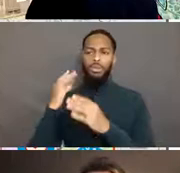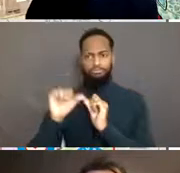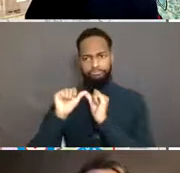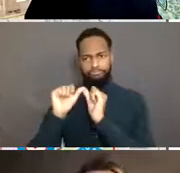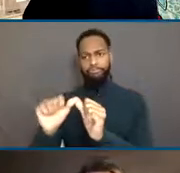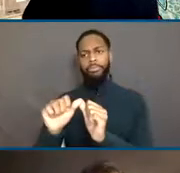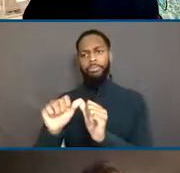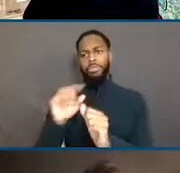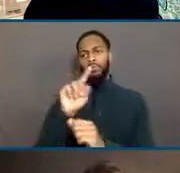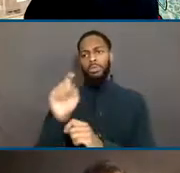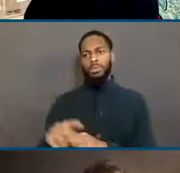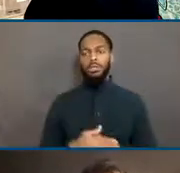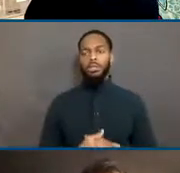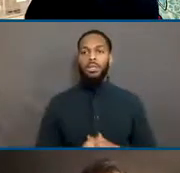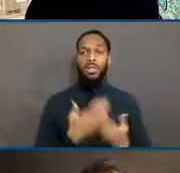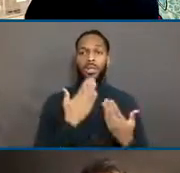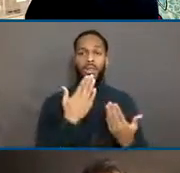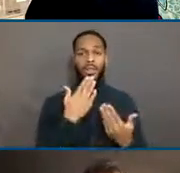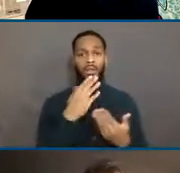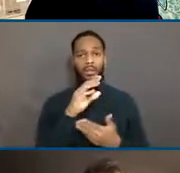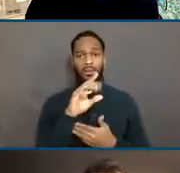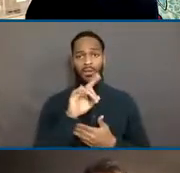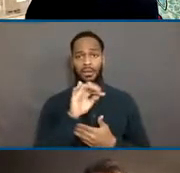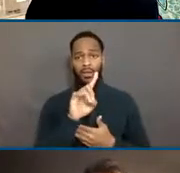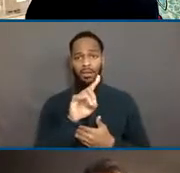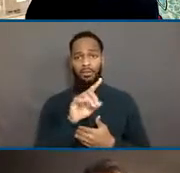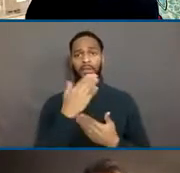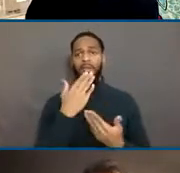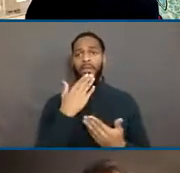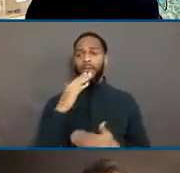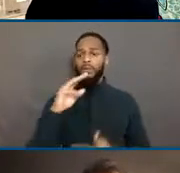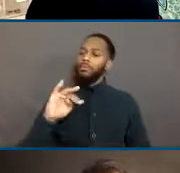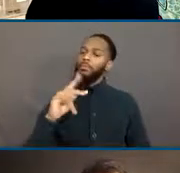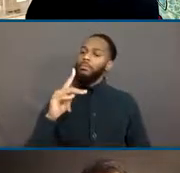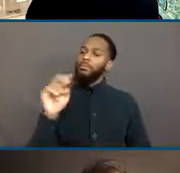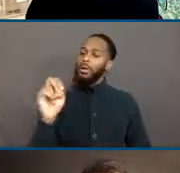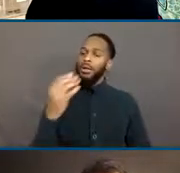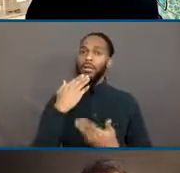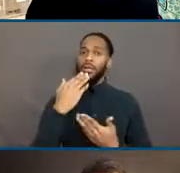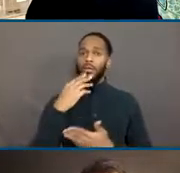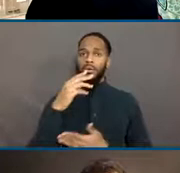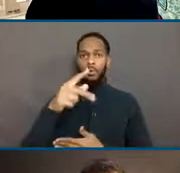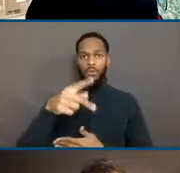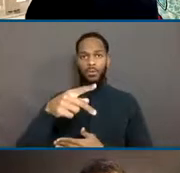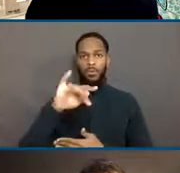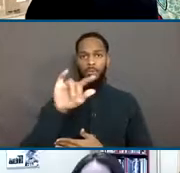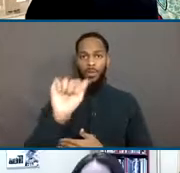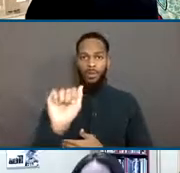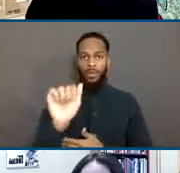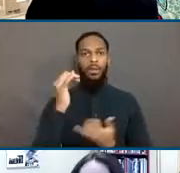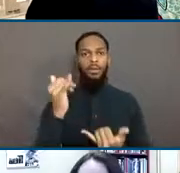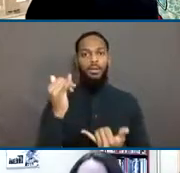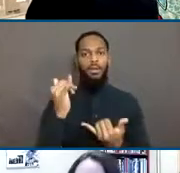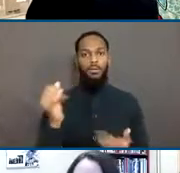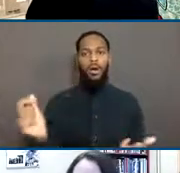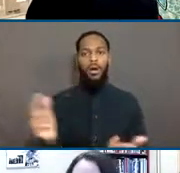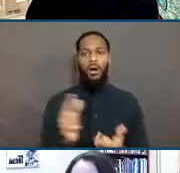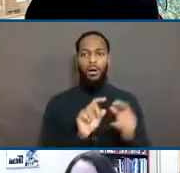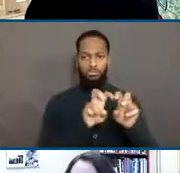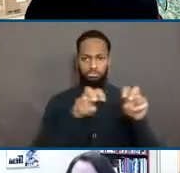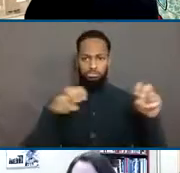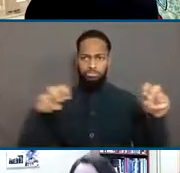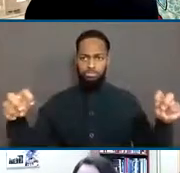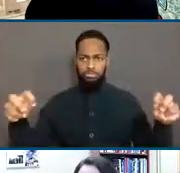David. Thank you, Mike. Thank you, Pia. I think we'll bring us all up on the screen now, including